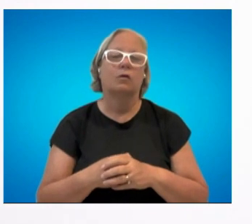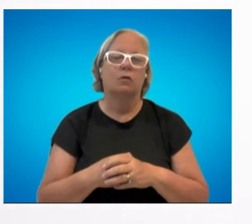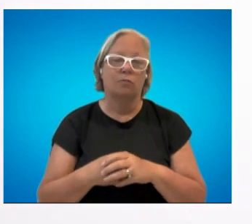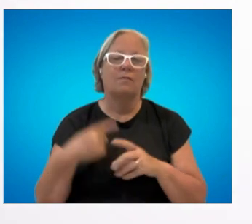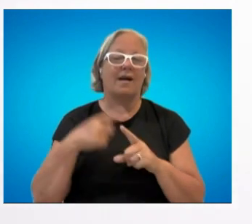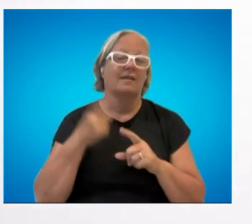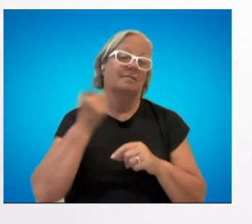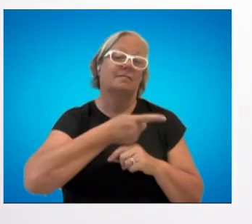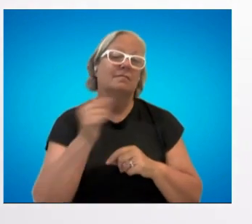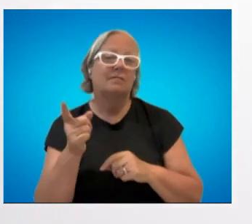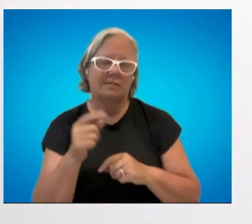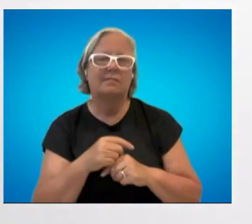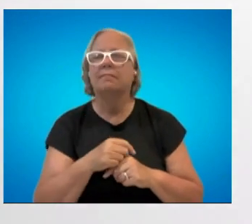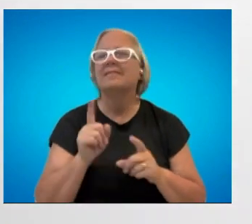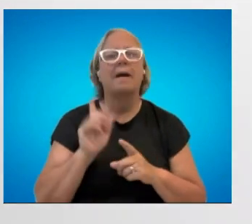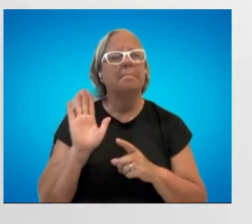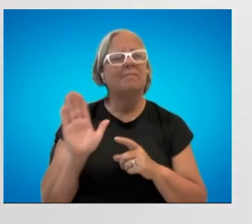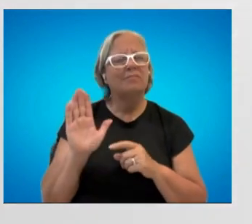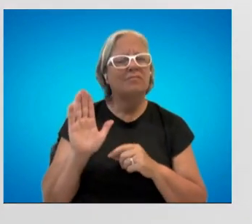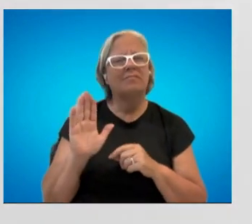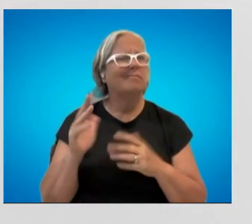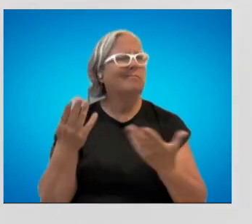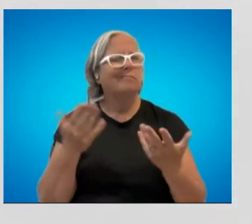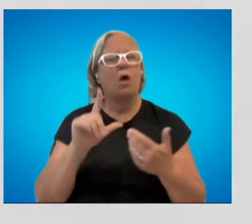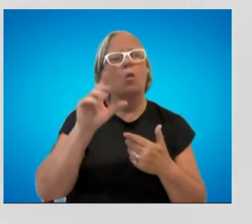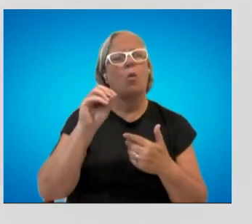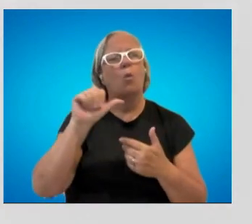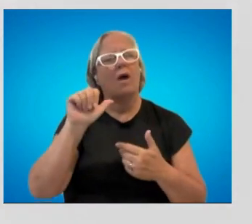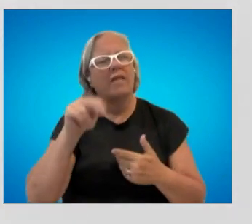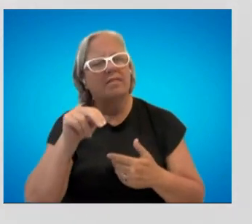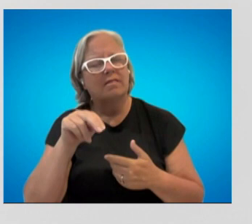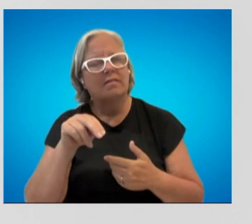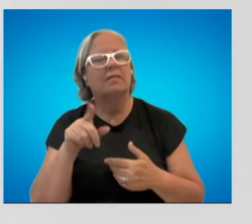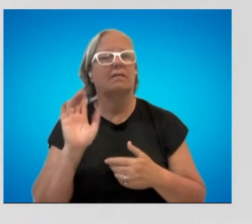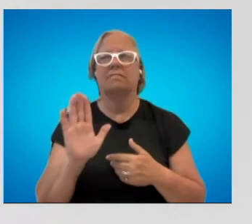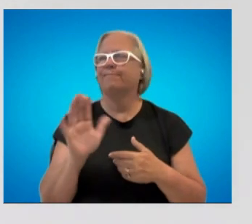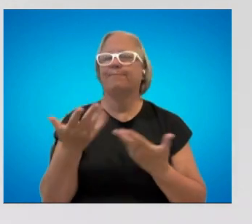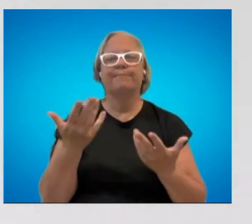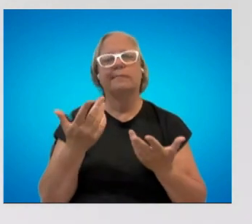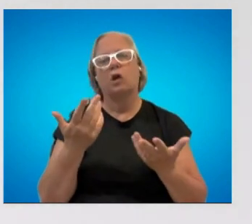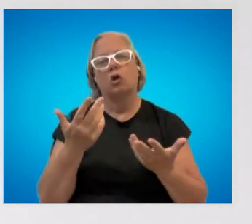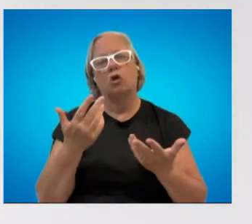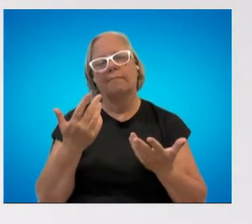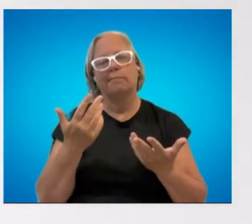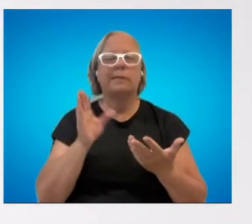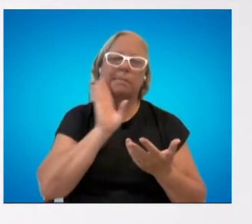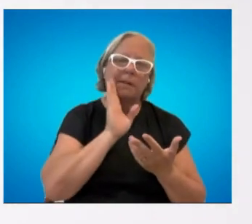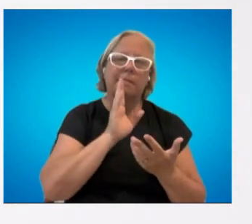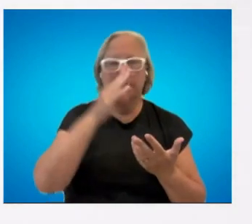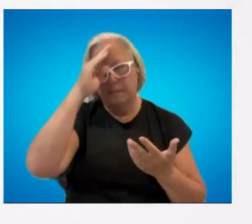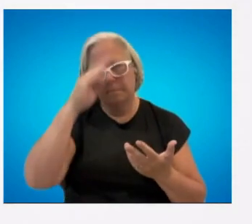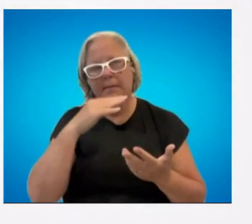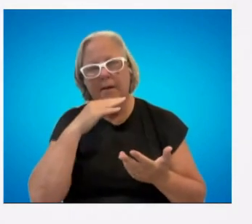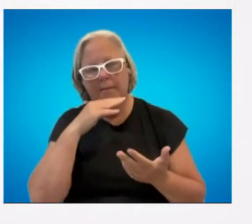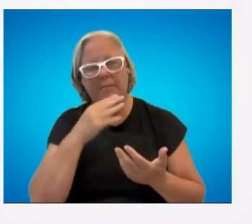such tensions. And when we speak about long-term care, the difficulties are even bigger. And this